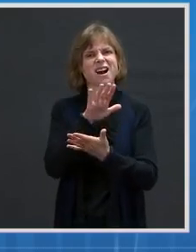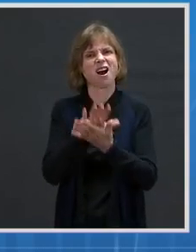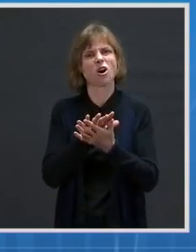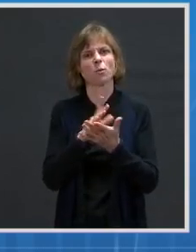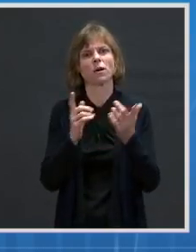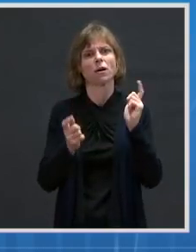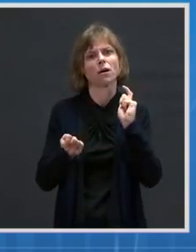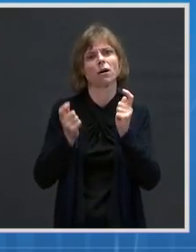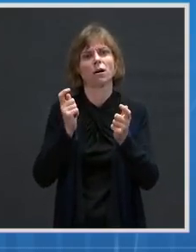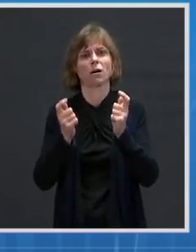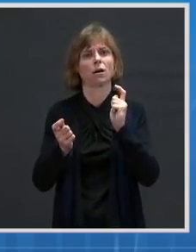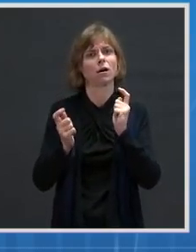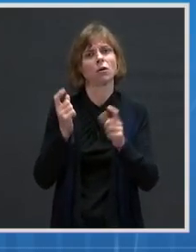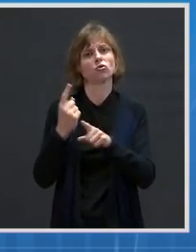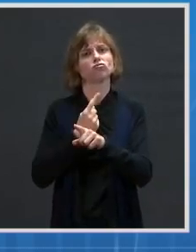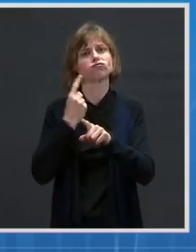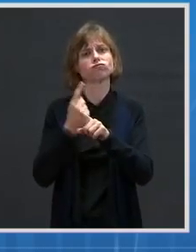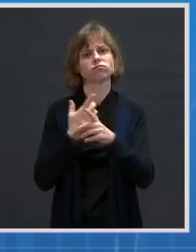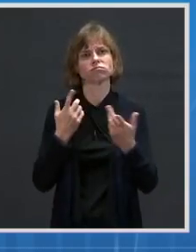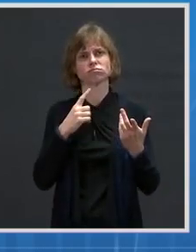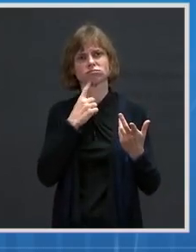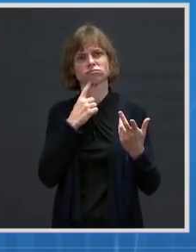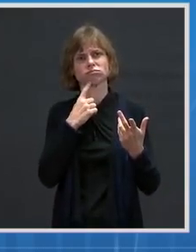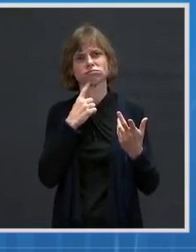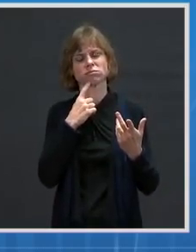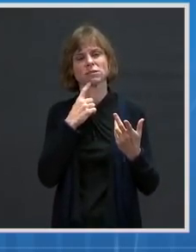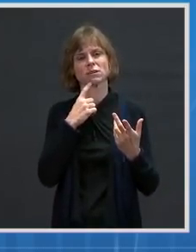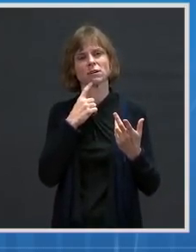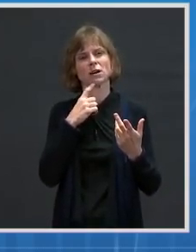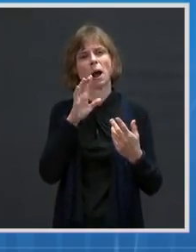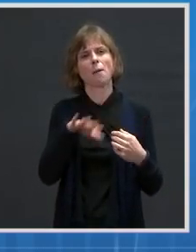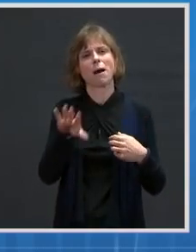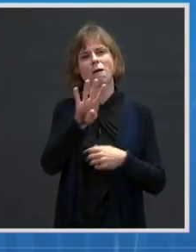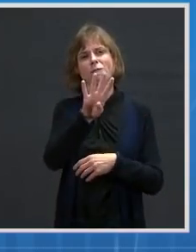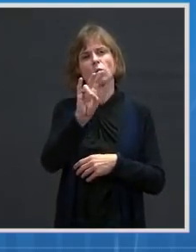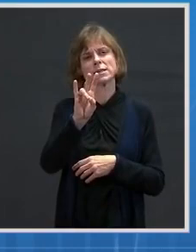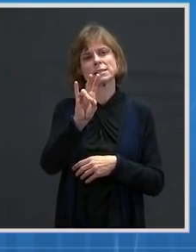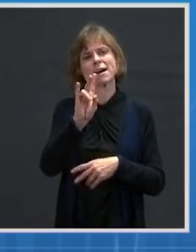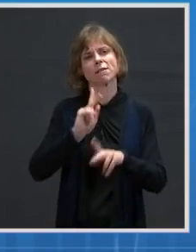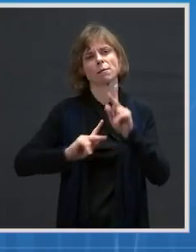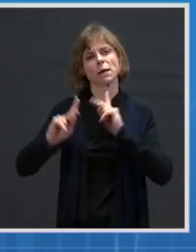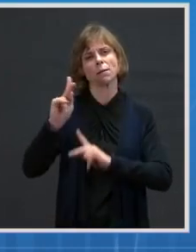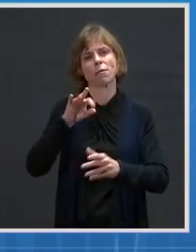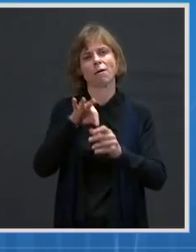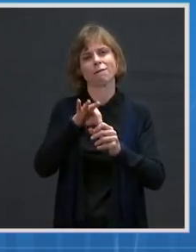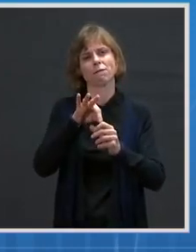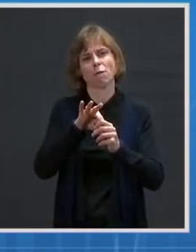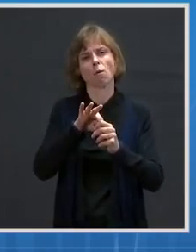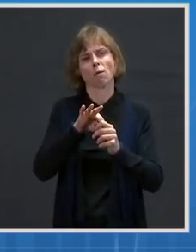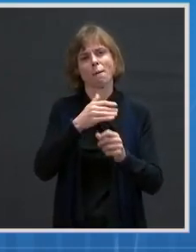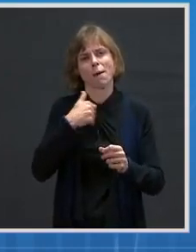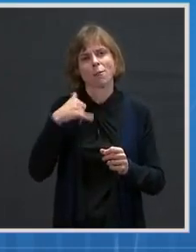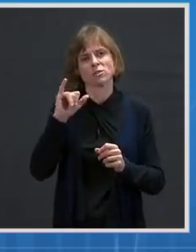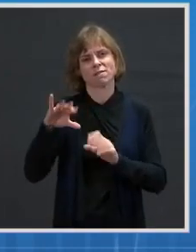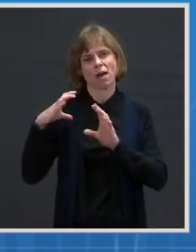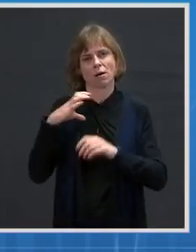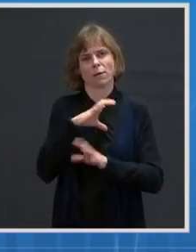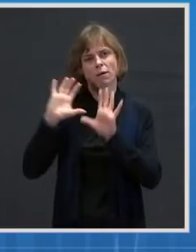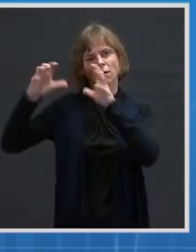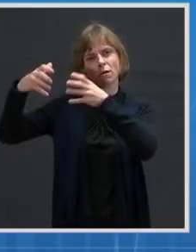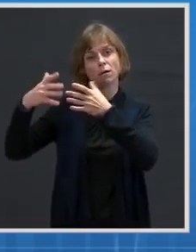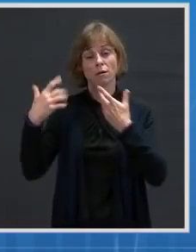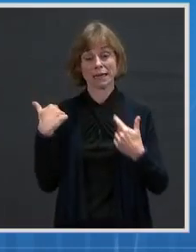I mentioned, there are 47 voting members of this. And since this was put online